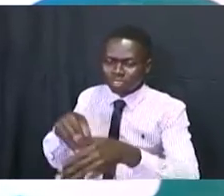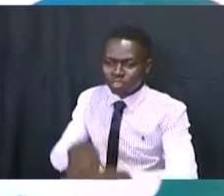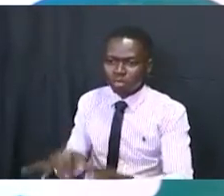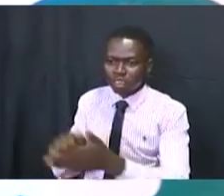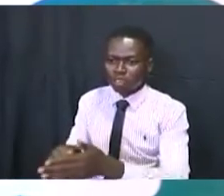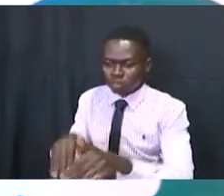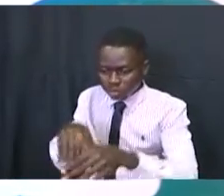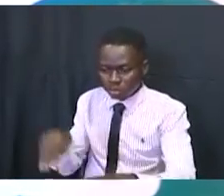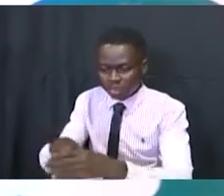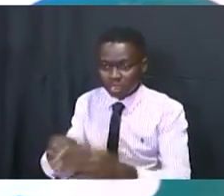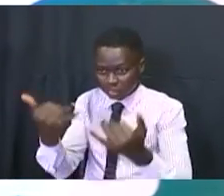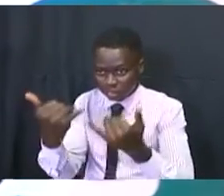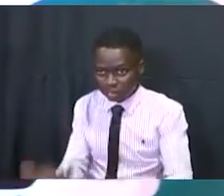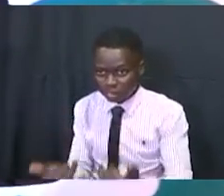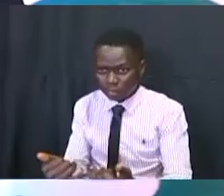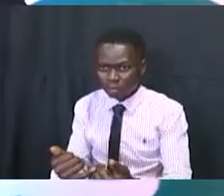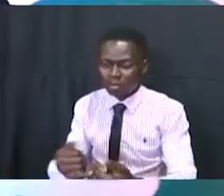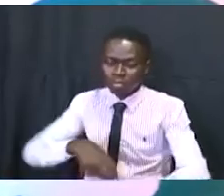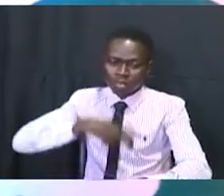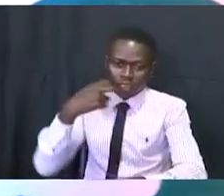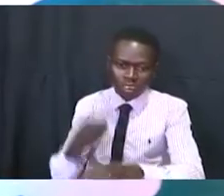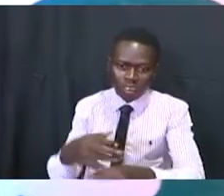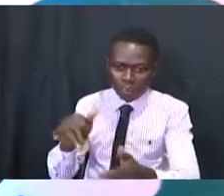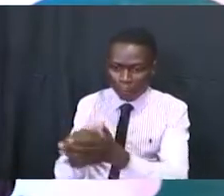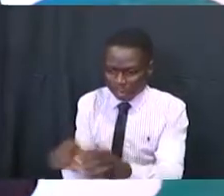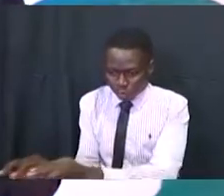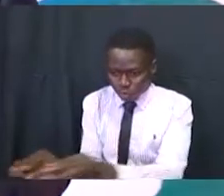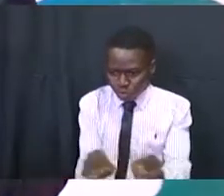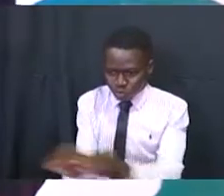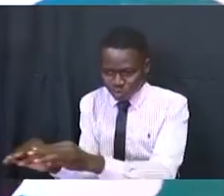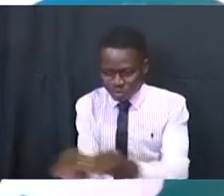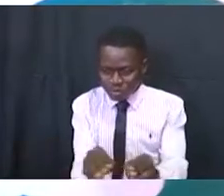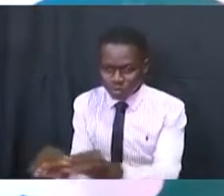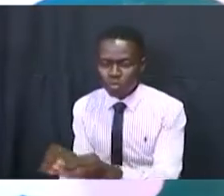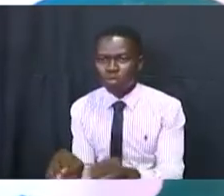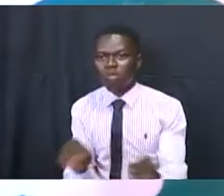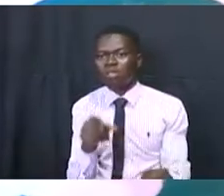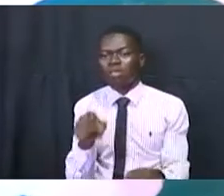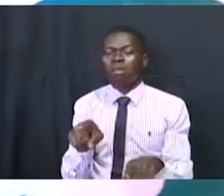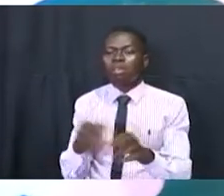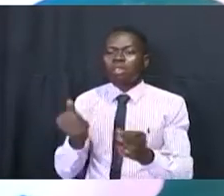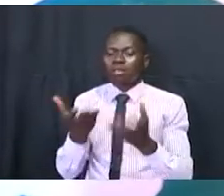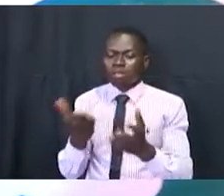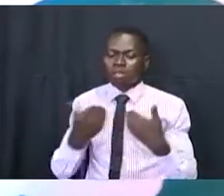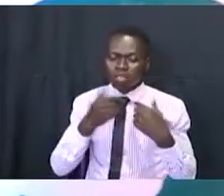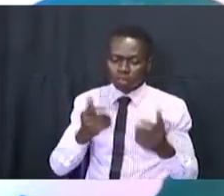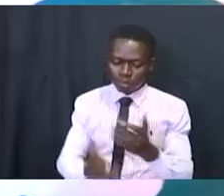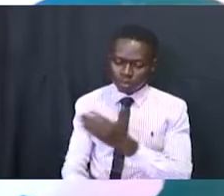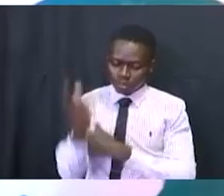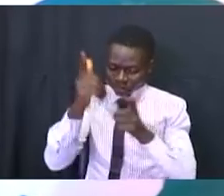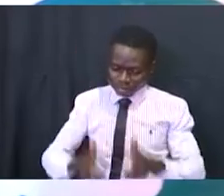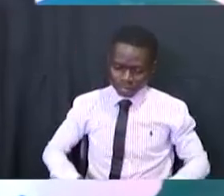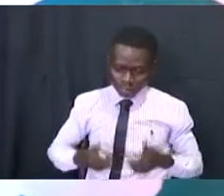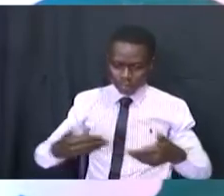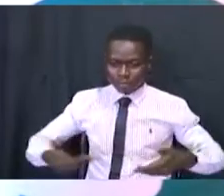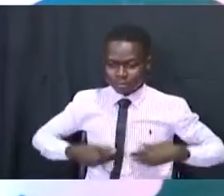tougher than the current driving you. So it is tough. And then if you want to live a godly life as a young